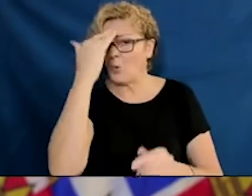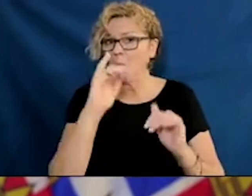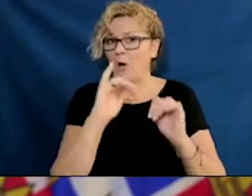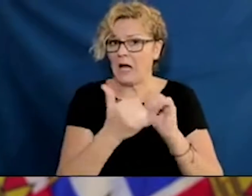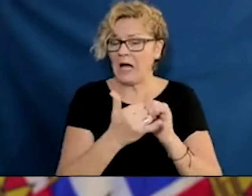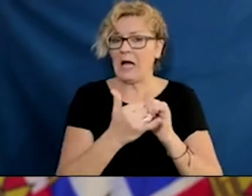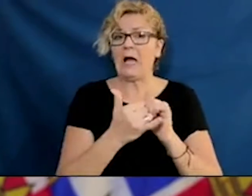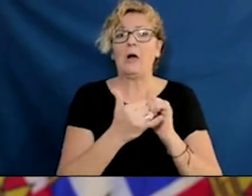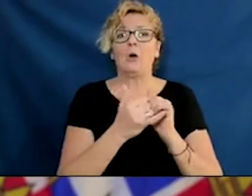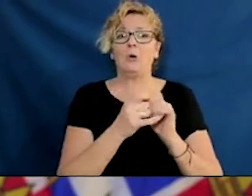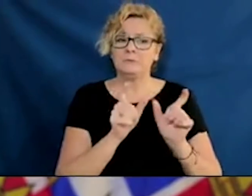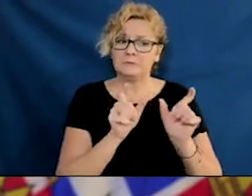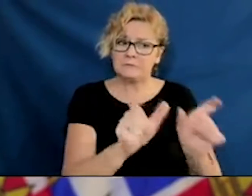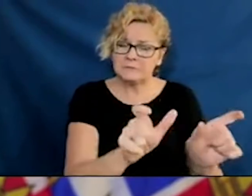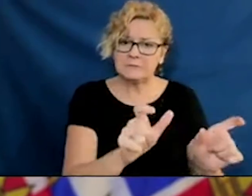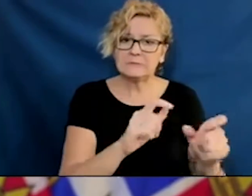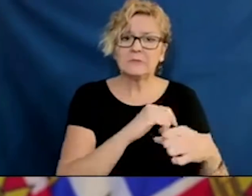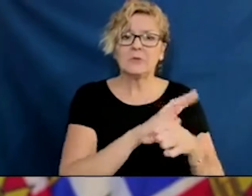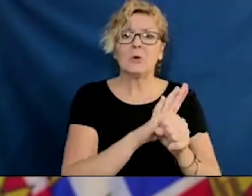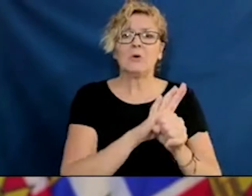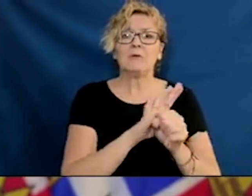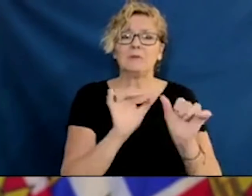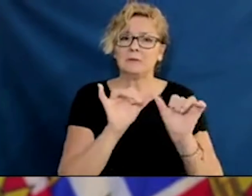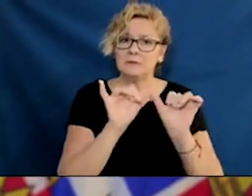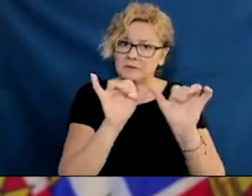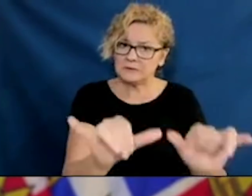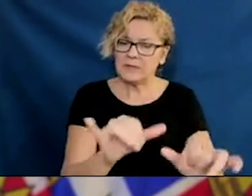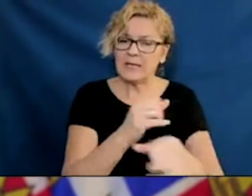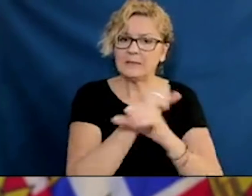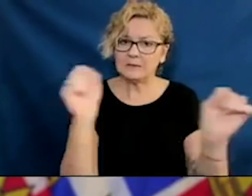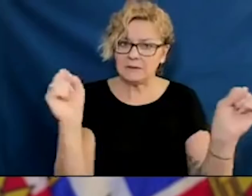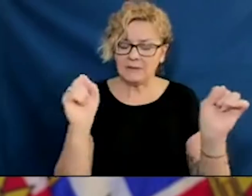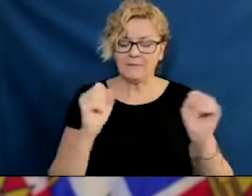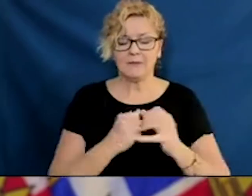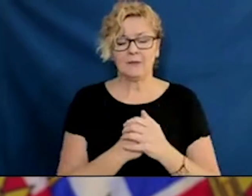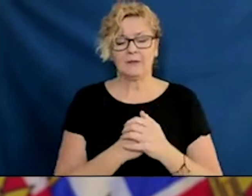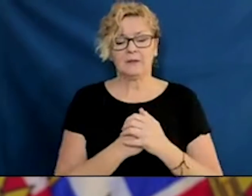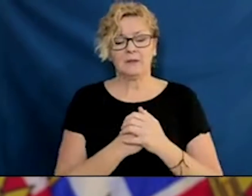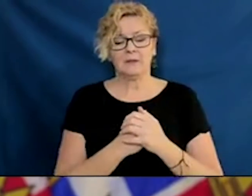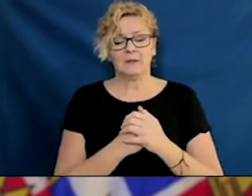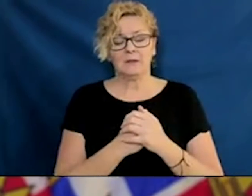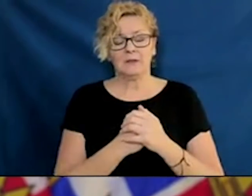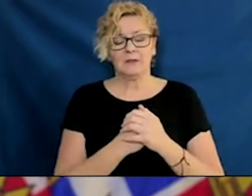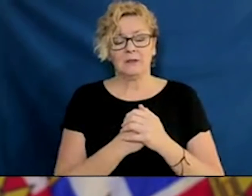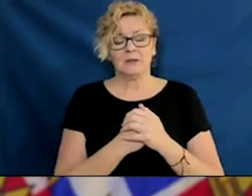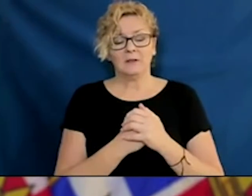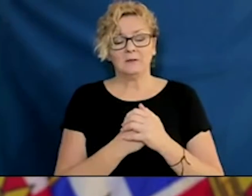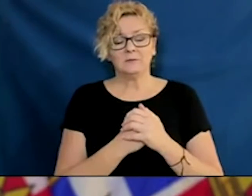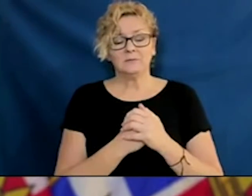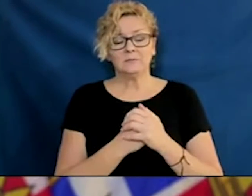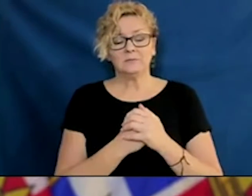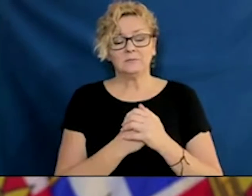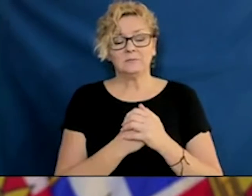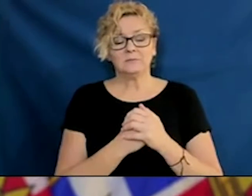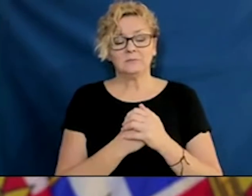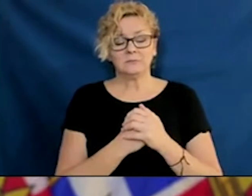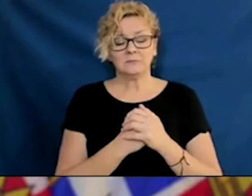this past weekend, WorkSafeBC was working with Vancouver Coastal Health, with our public health inspectors,